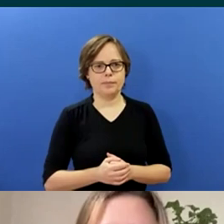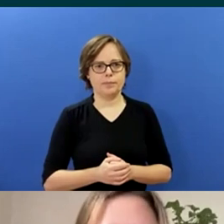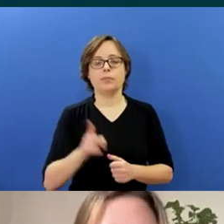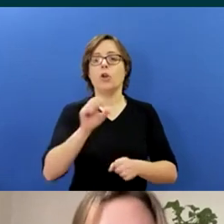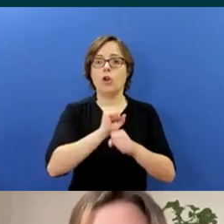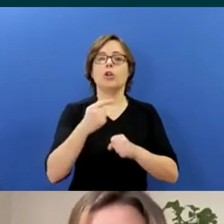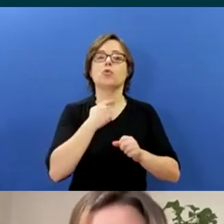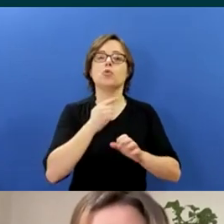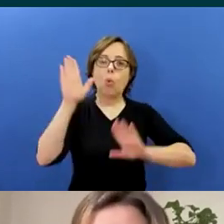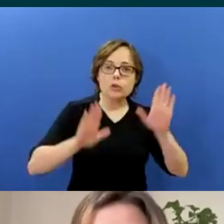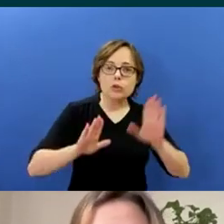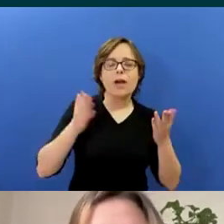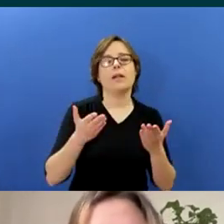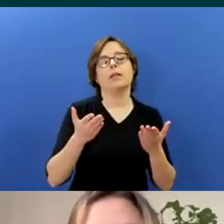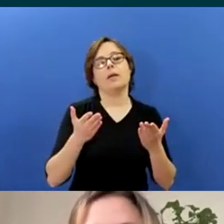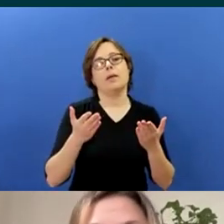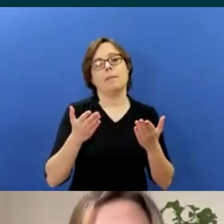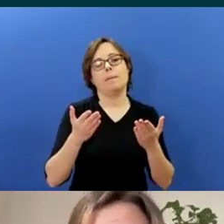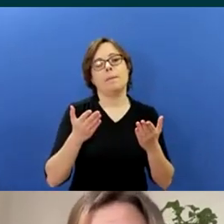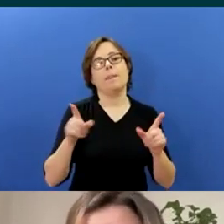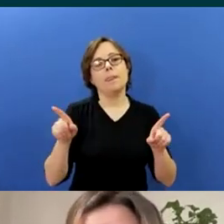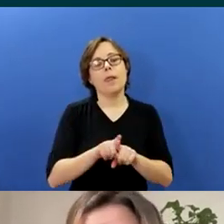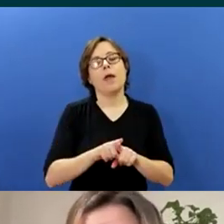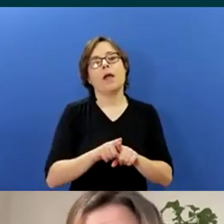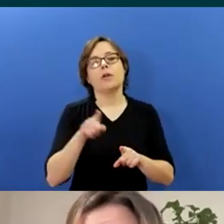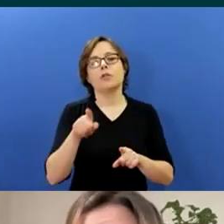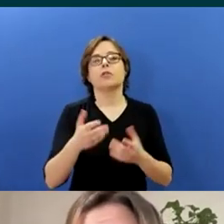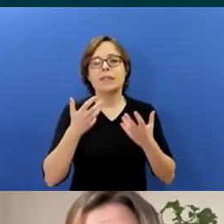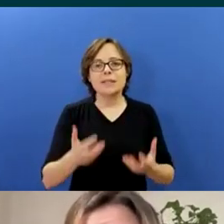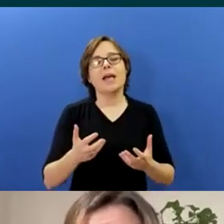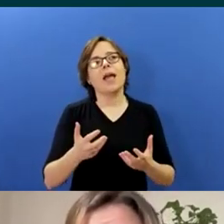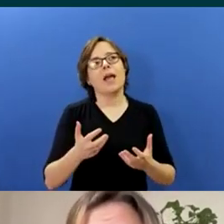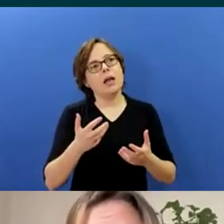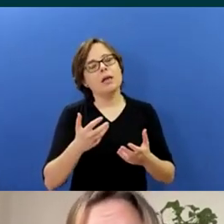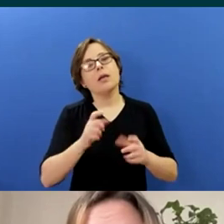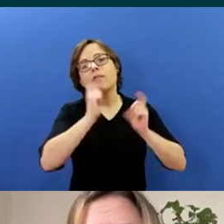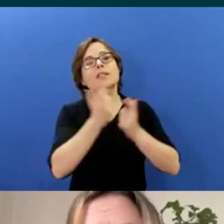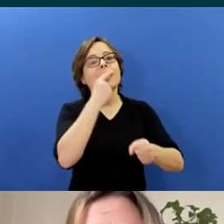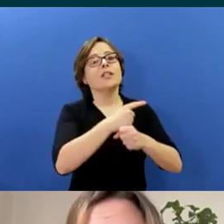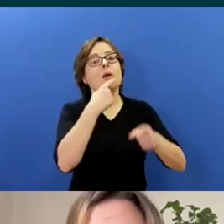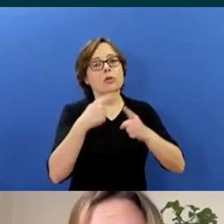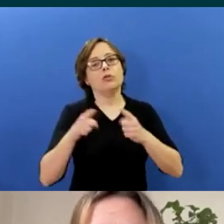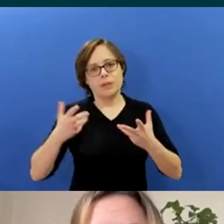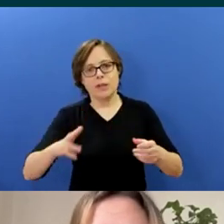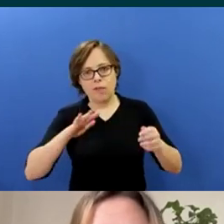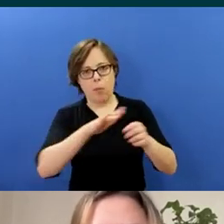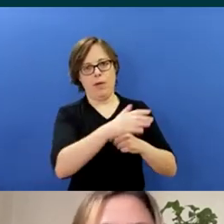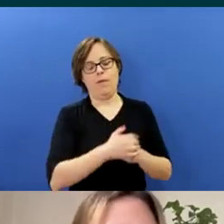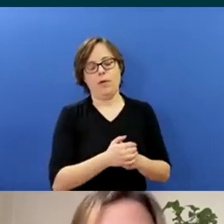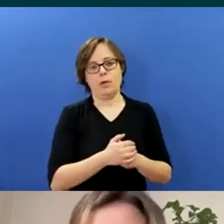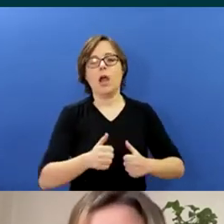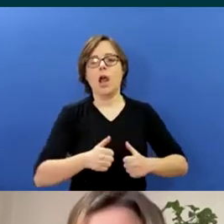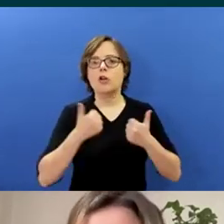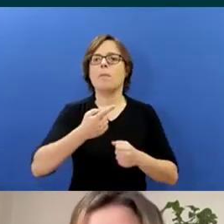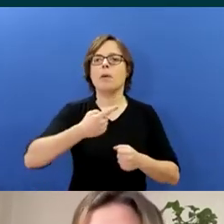major political decisions. They wanted a direct democracy, a system where power truly rests in the hands of